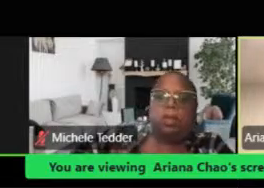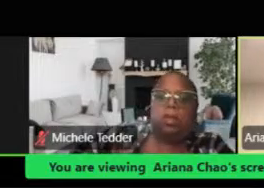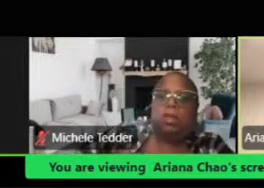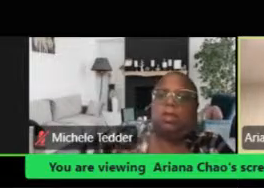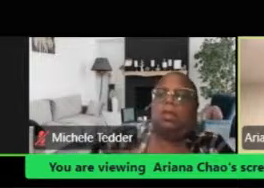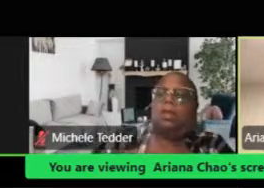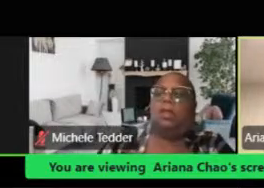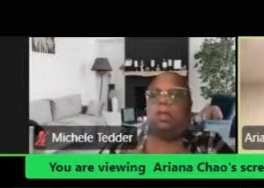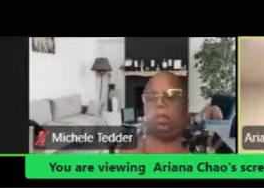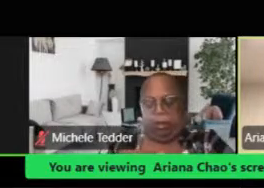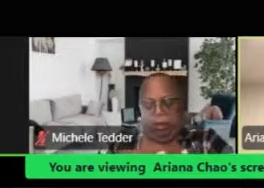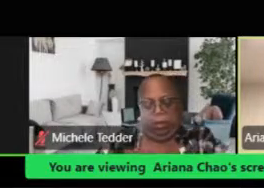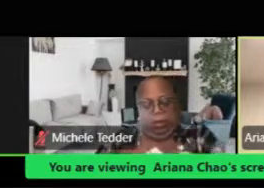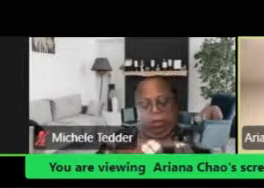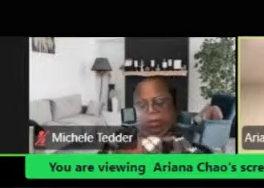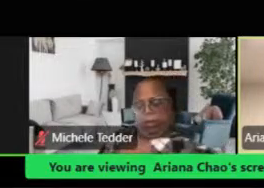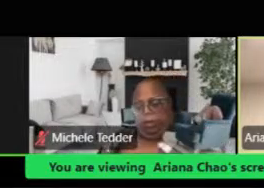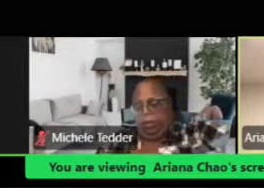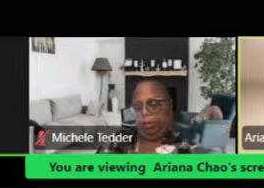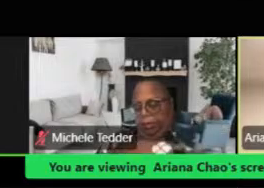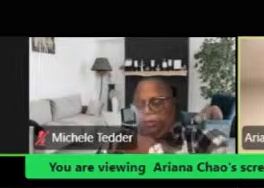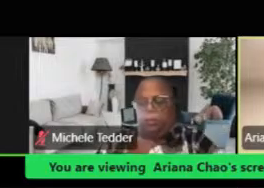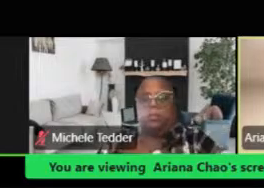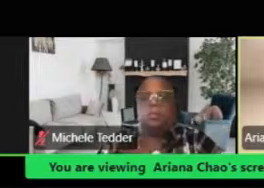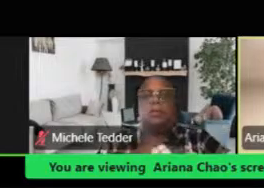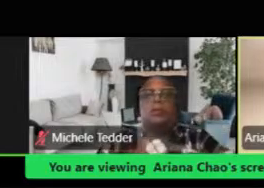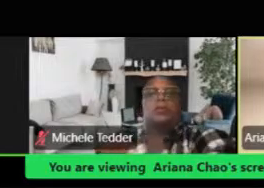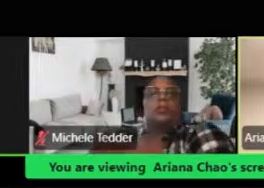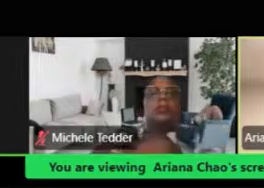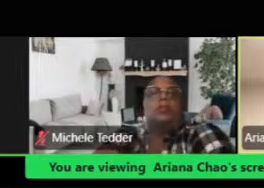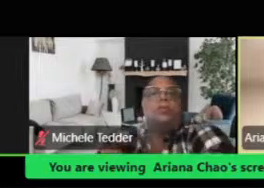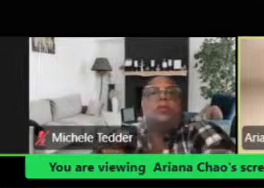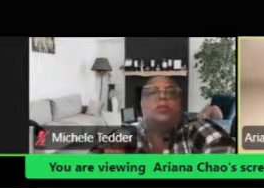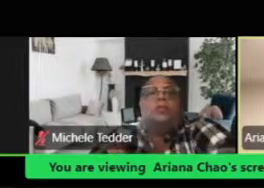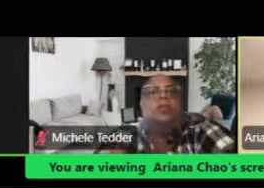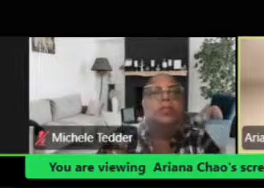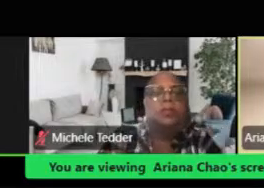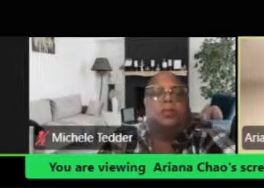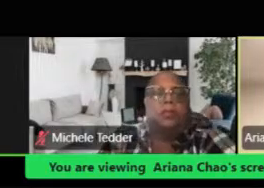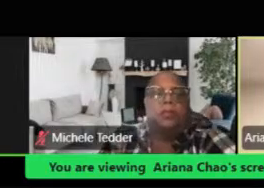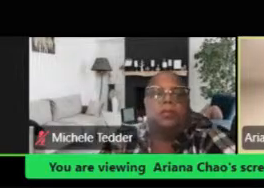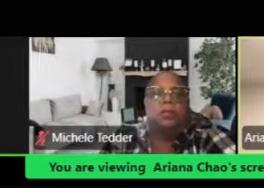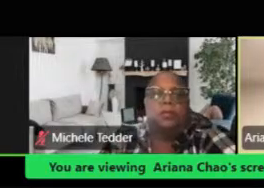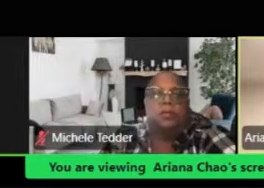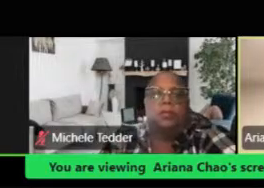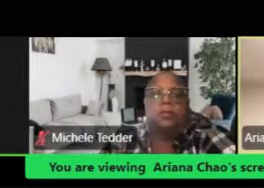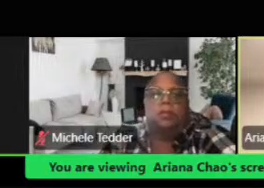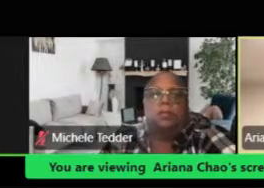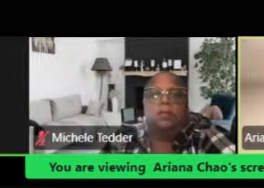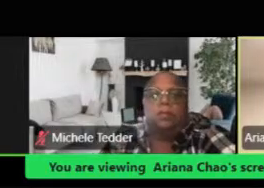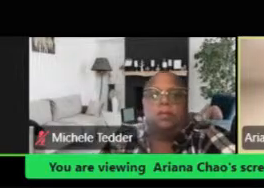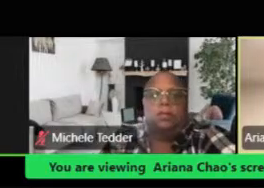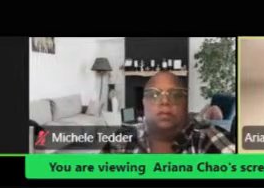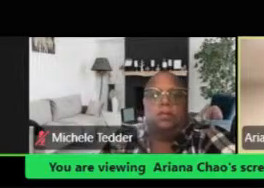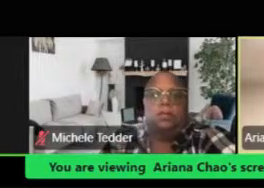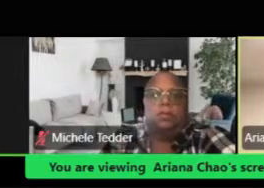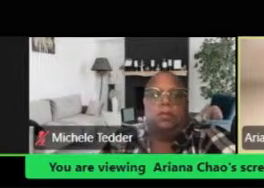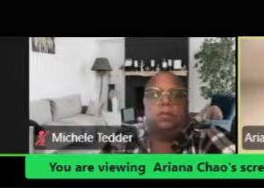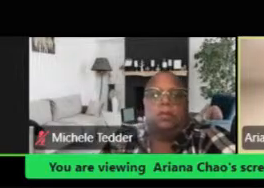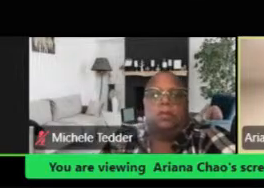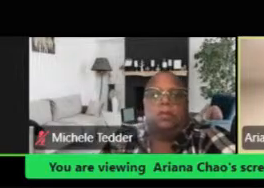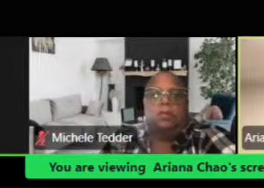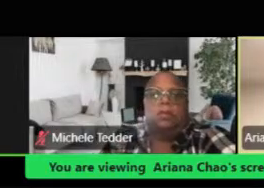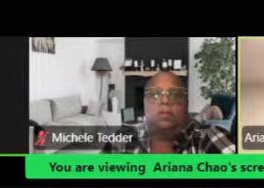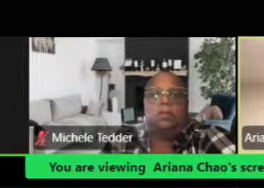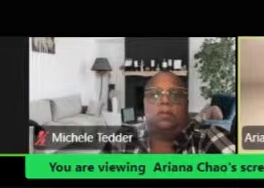recommended. So achieving a high level of physical activity, typically 200 to 300 minutes per week of low to moderate intensity physical activity